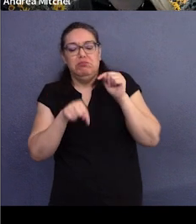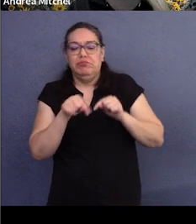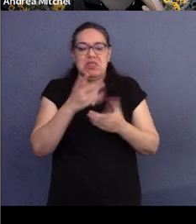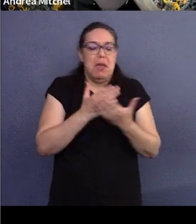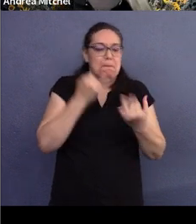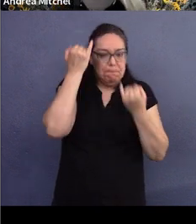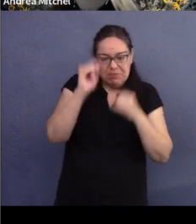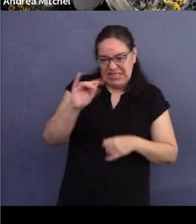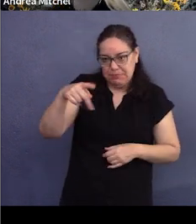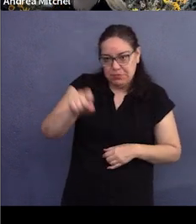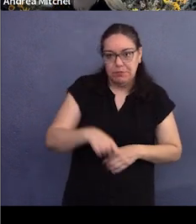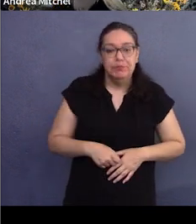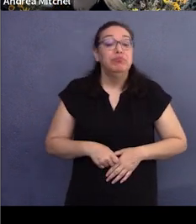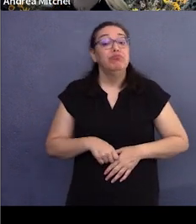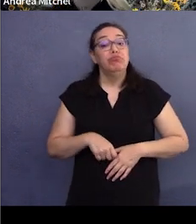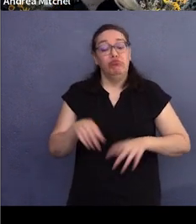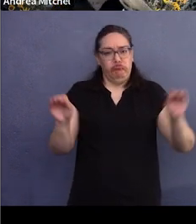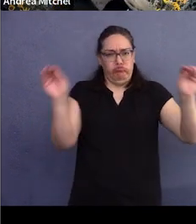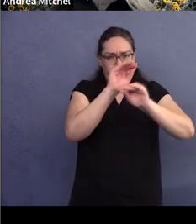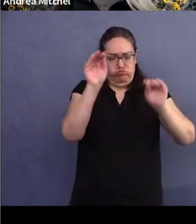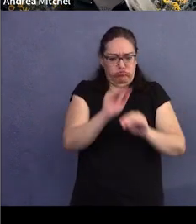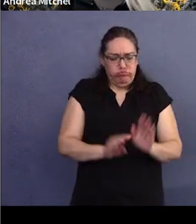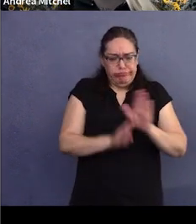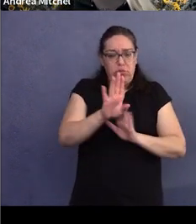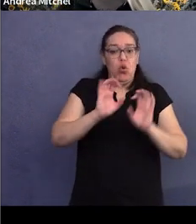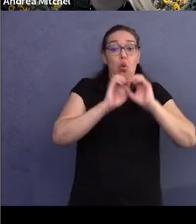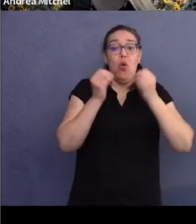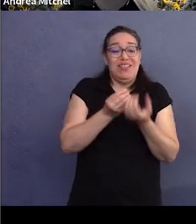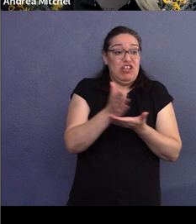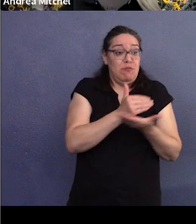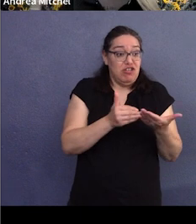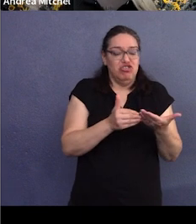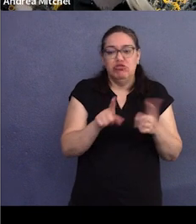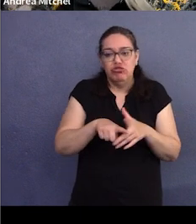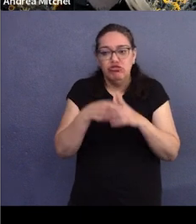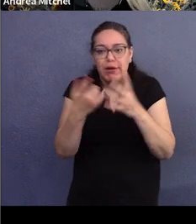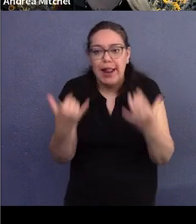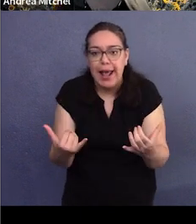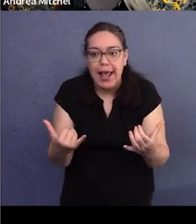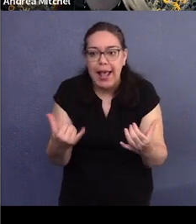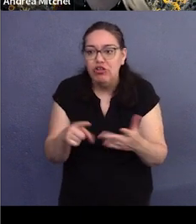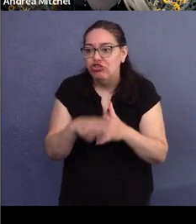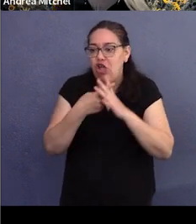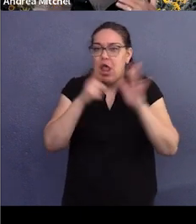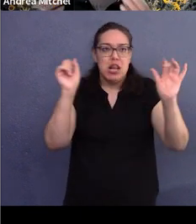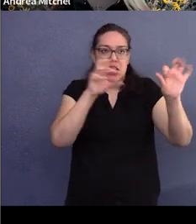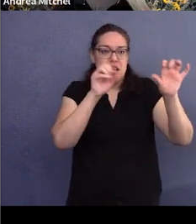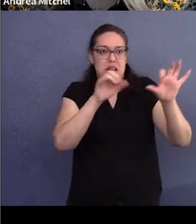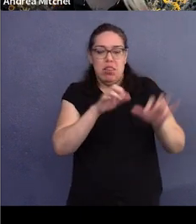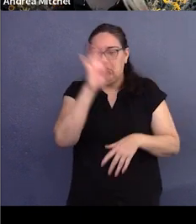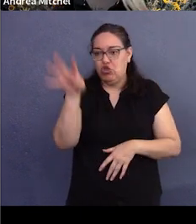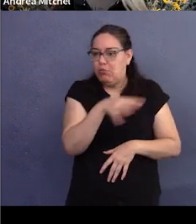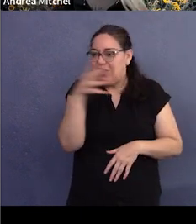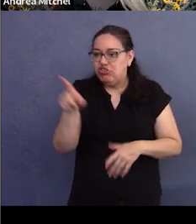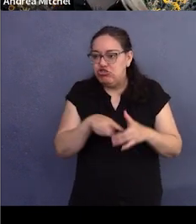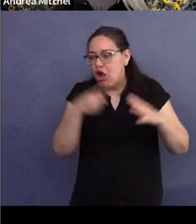tips. So when you're doing an organizational budget, start today. Start throwing information into the spreadsheet. Just start